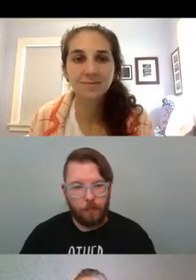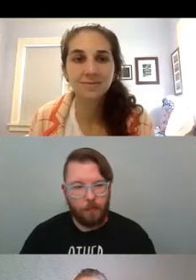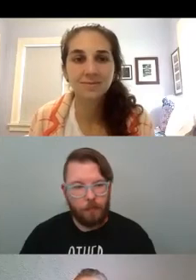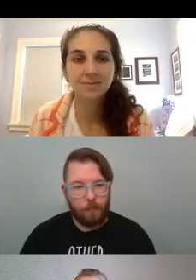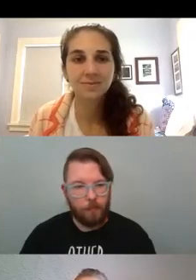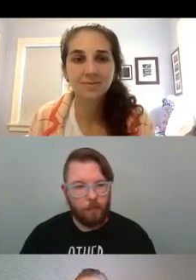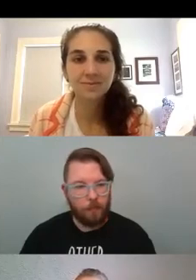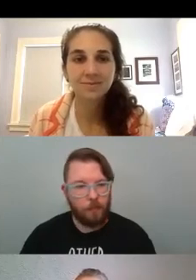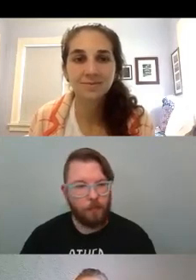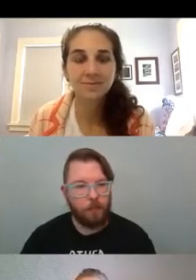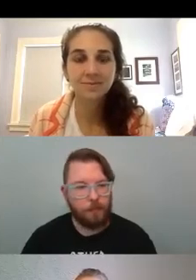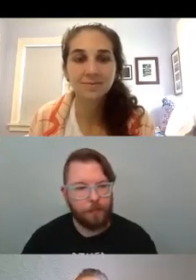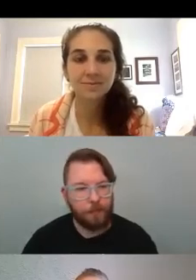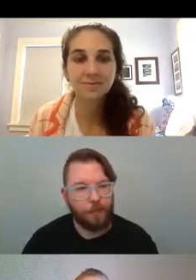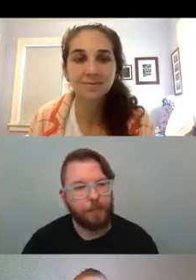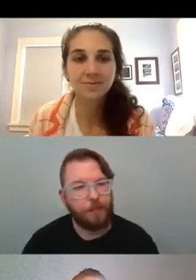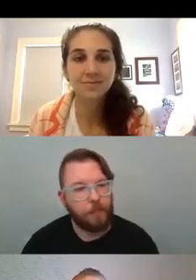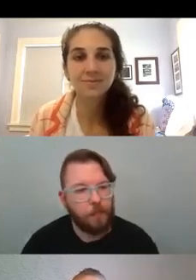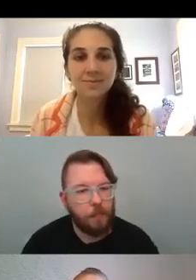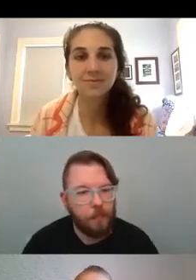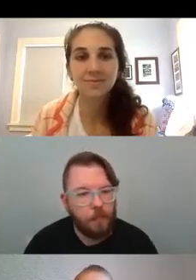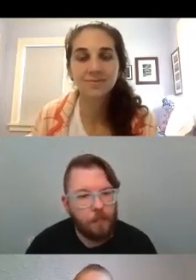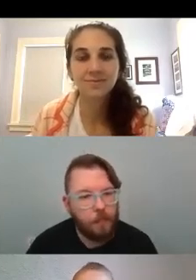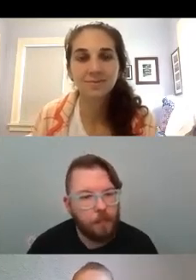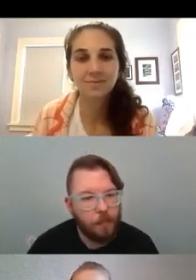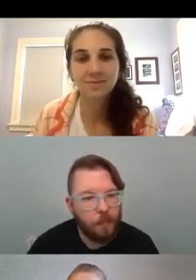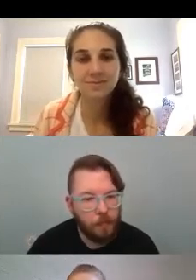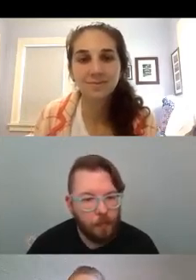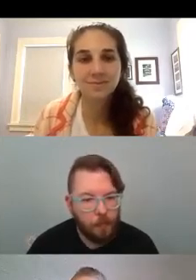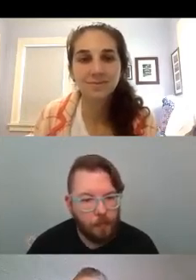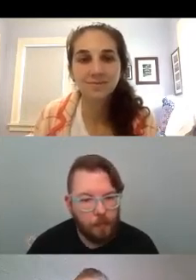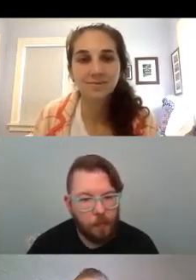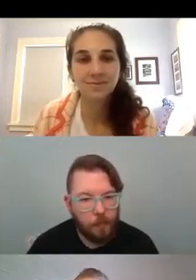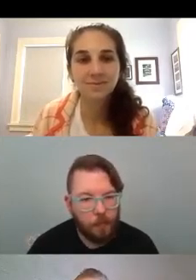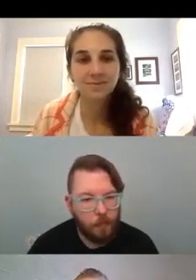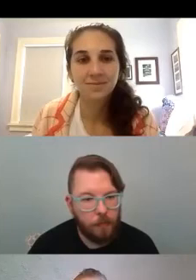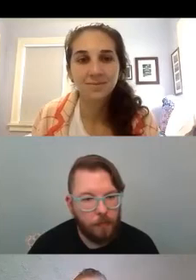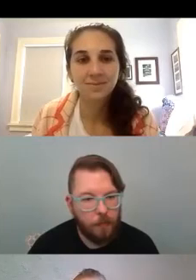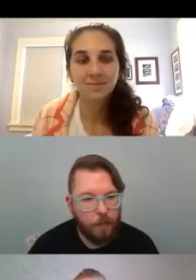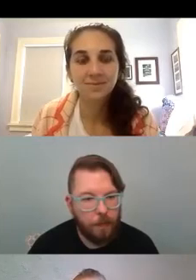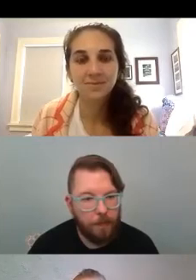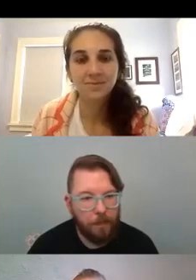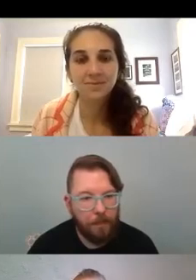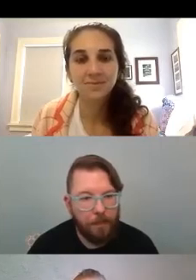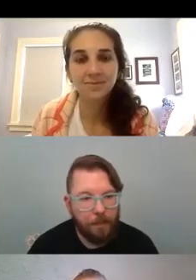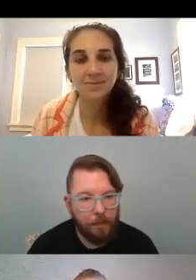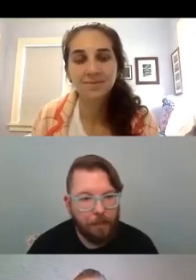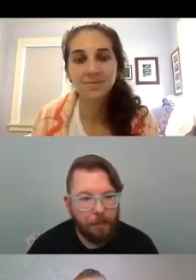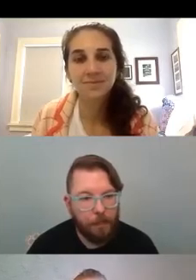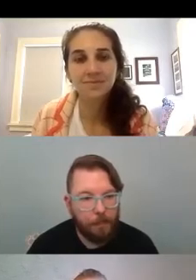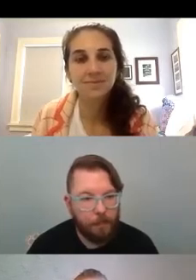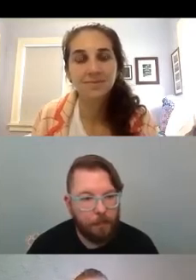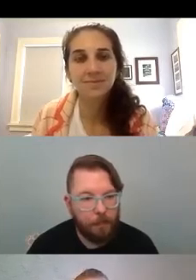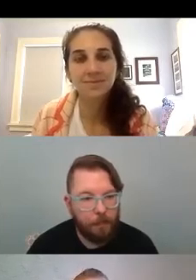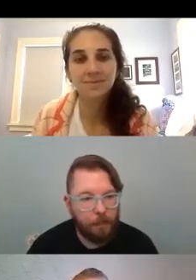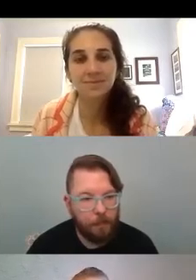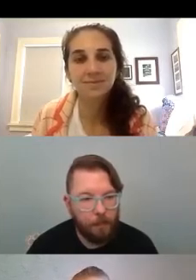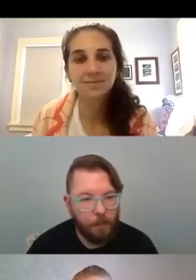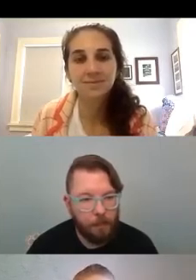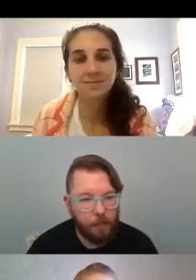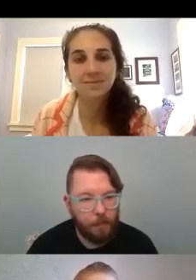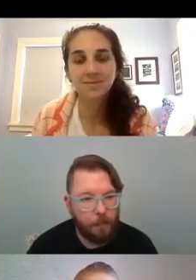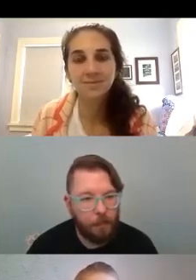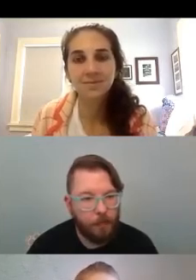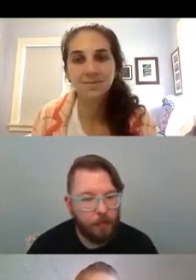The community of care created by TIGAs in turn affects the learner experience, creating an empathetic